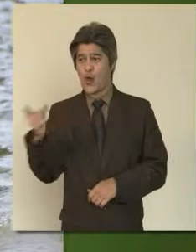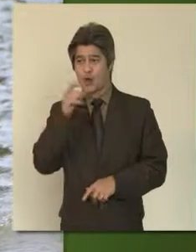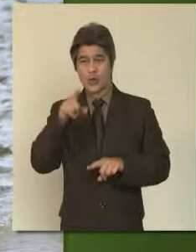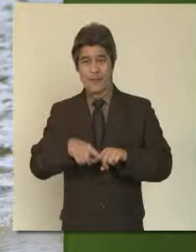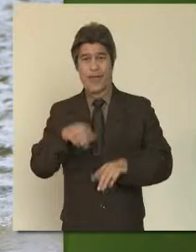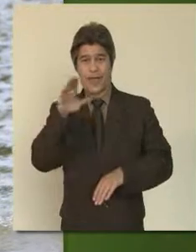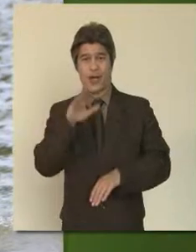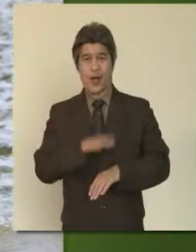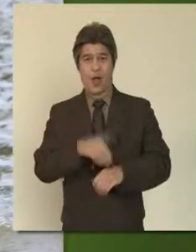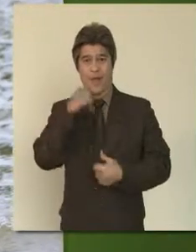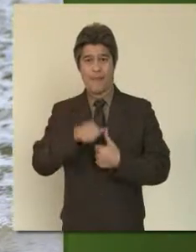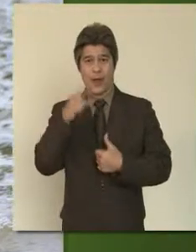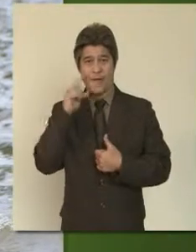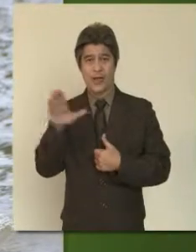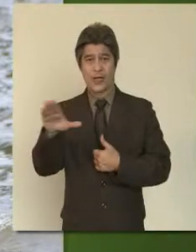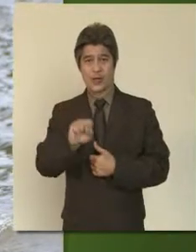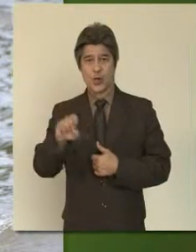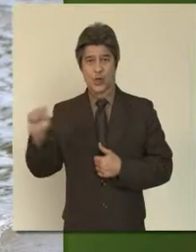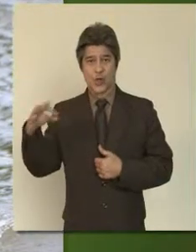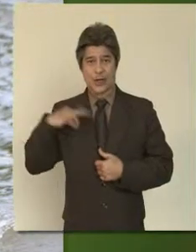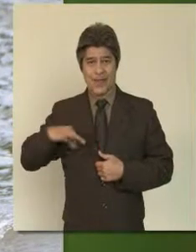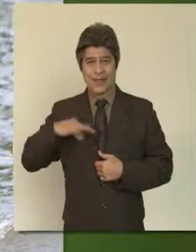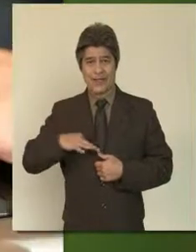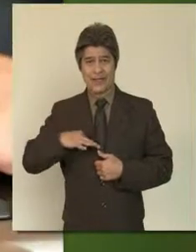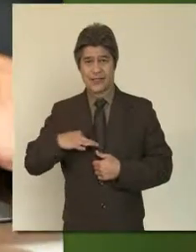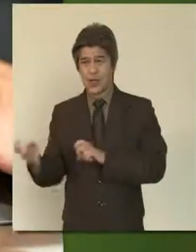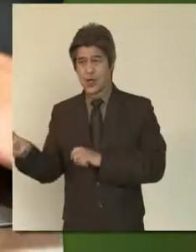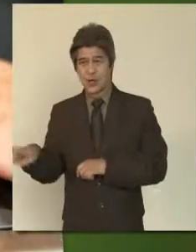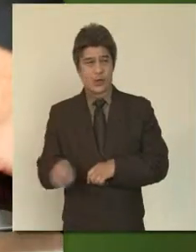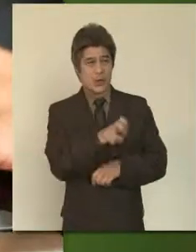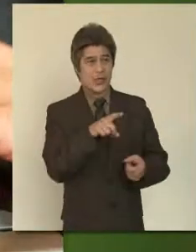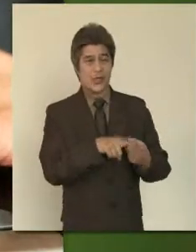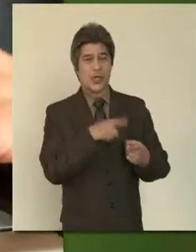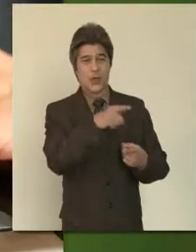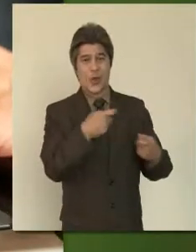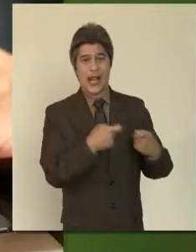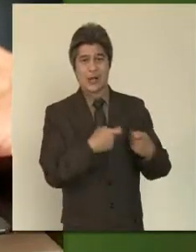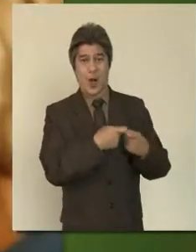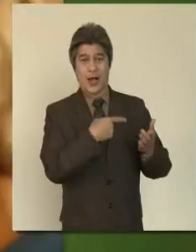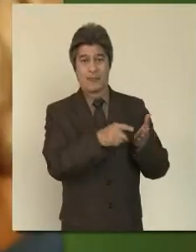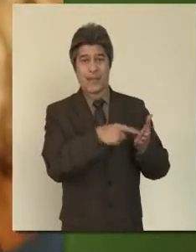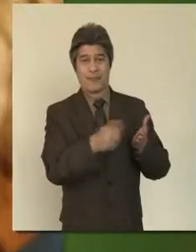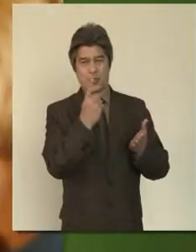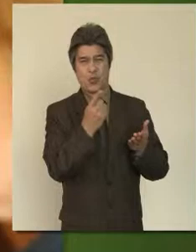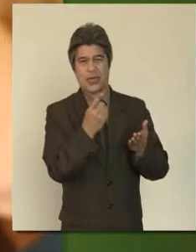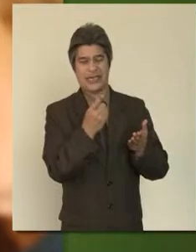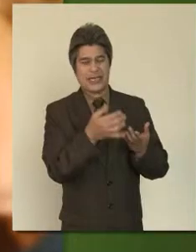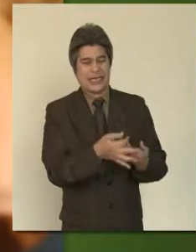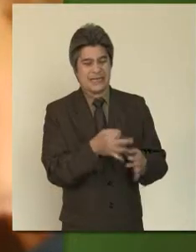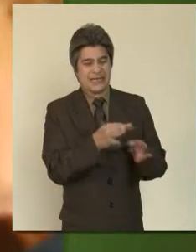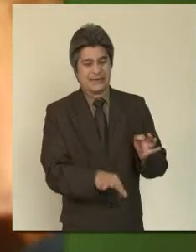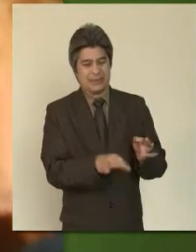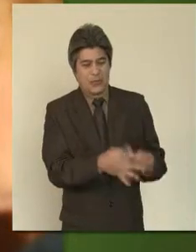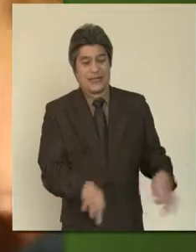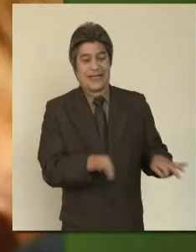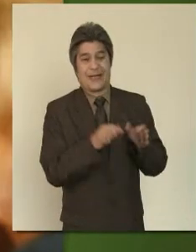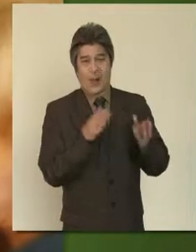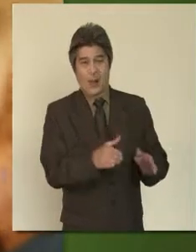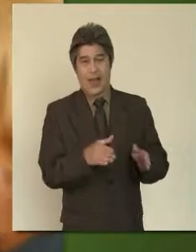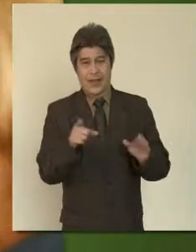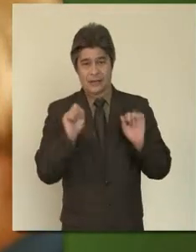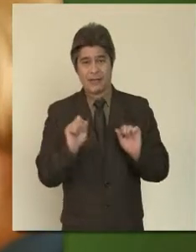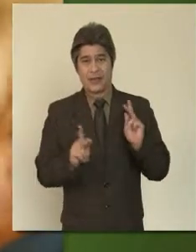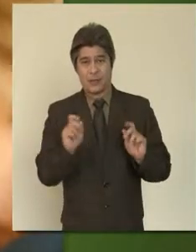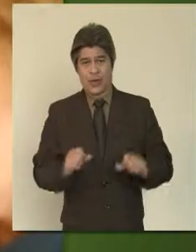For those who depend on the mail for their Social Security benefits, switching to electronic payments is one simple, significant way people can protect